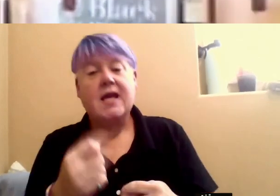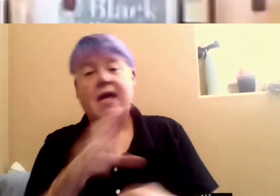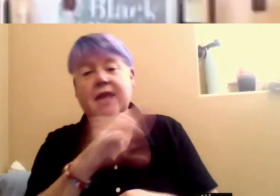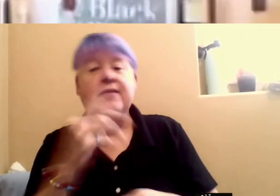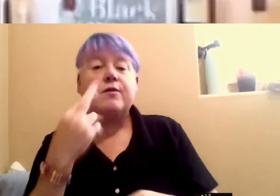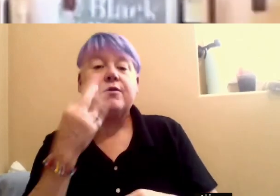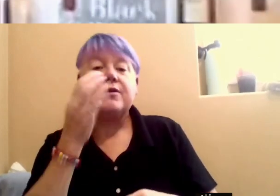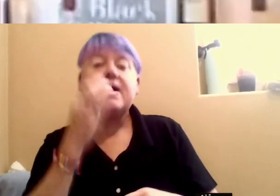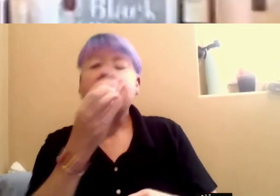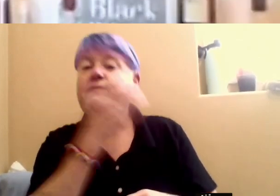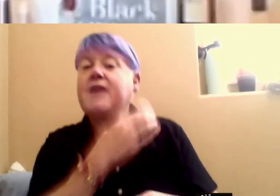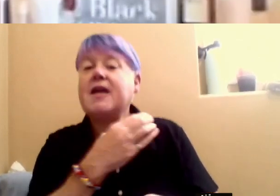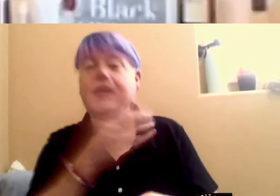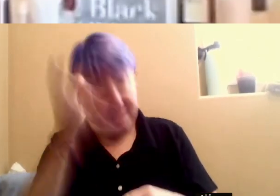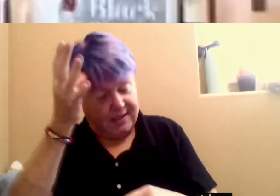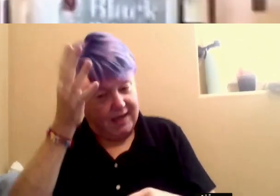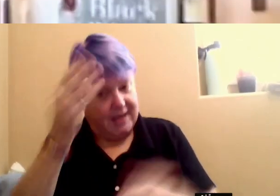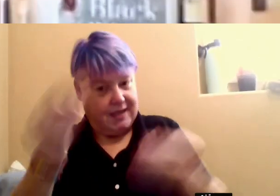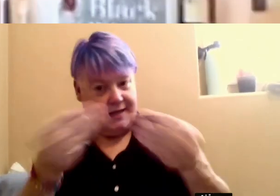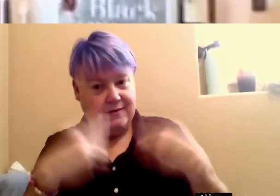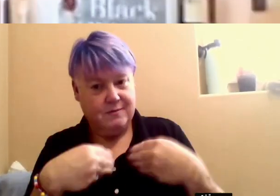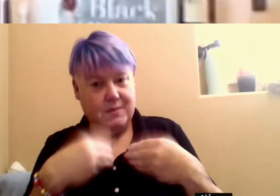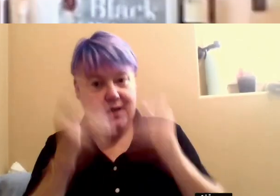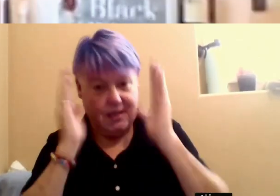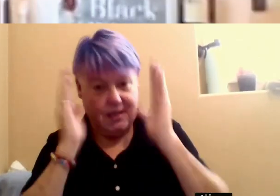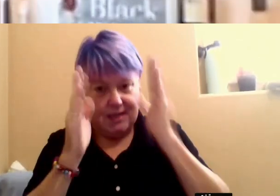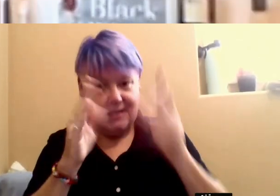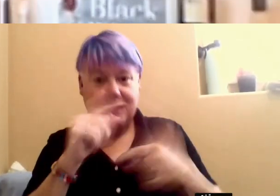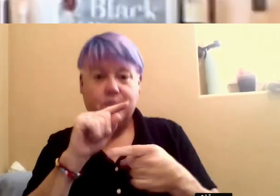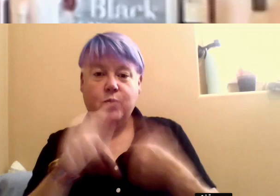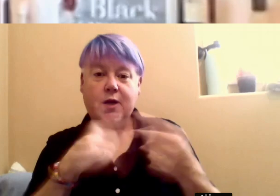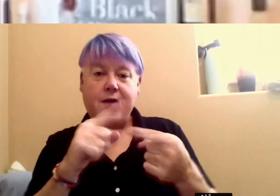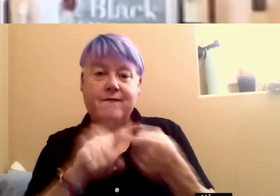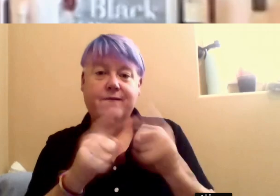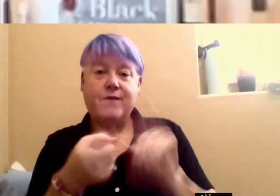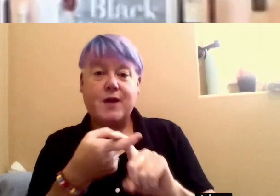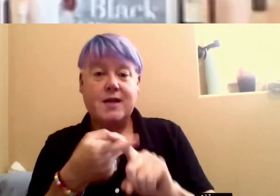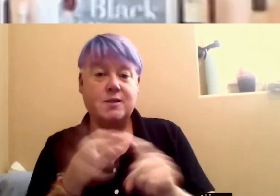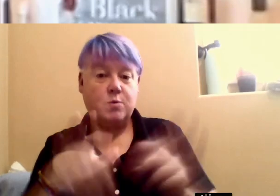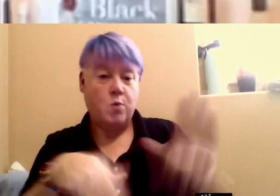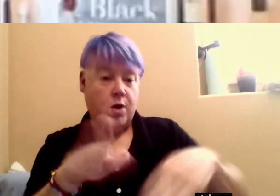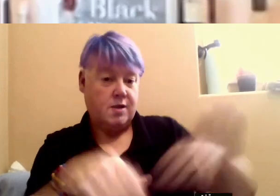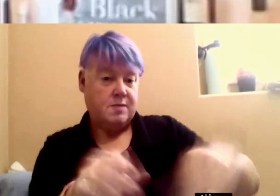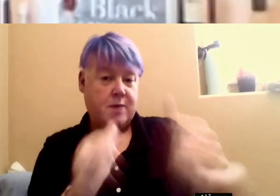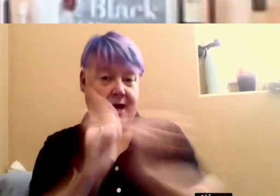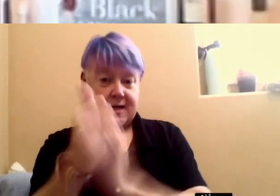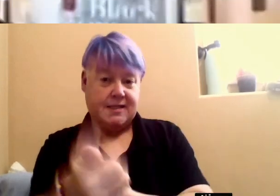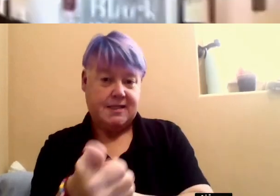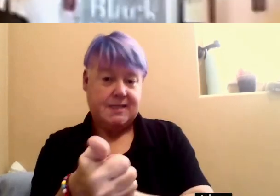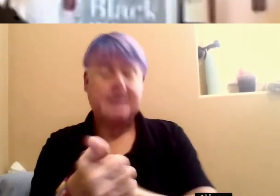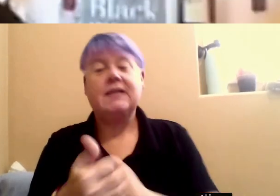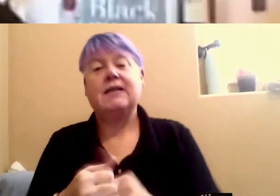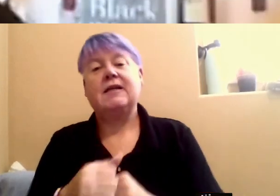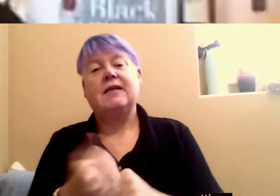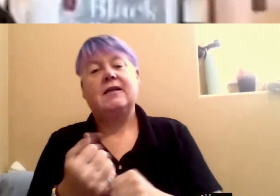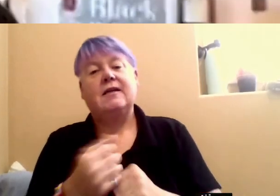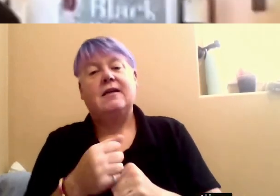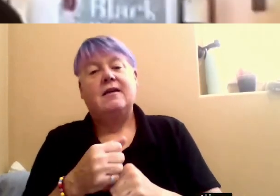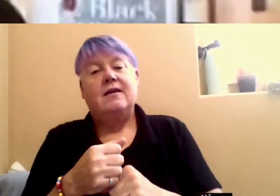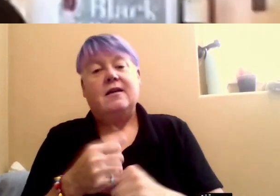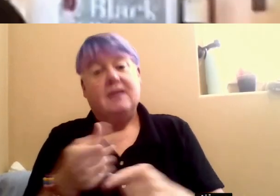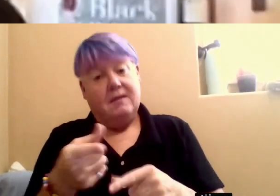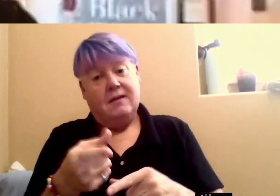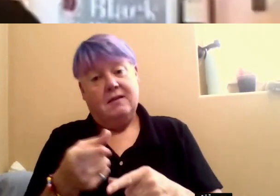most of his attention, except when a friend walks by, which isn't uncommon. He used to run the place I work at now,